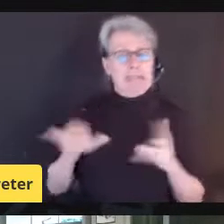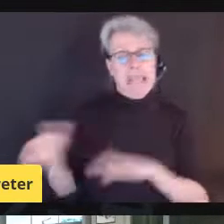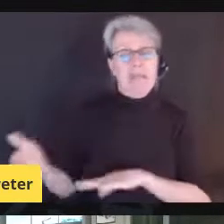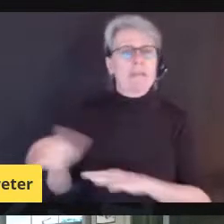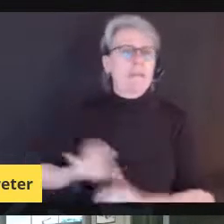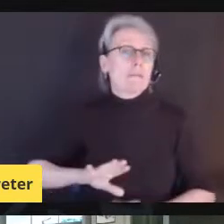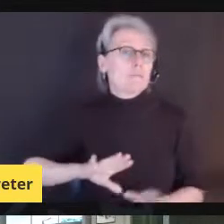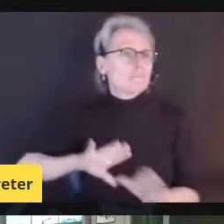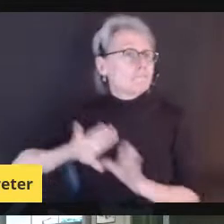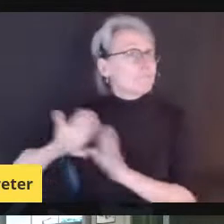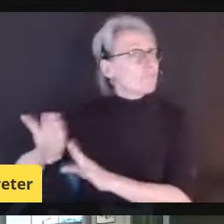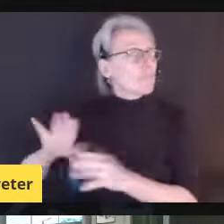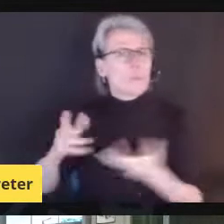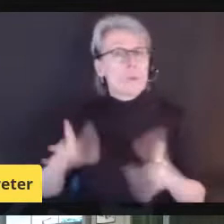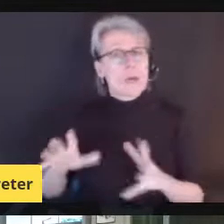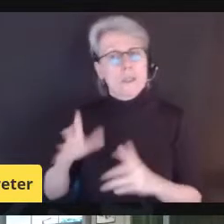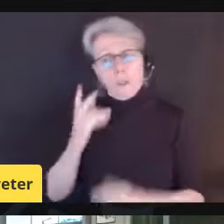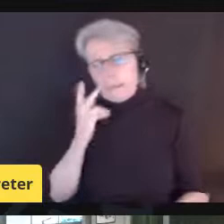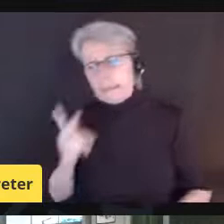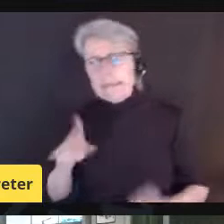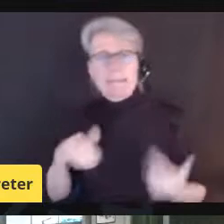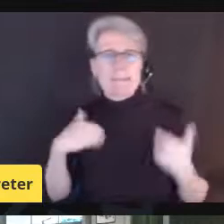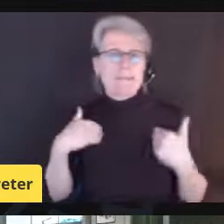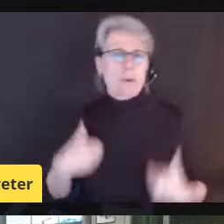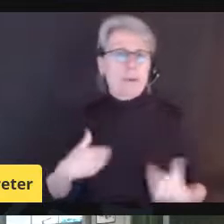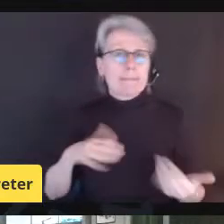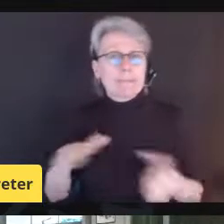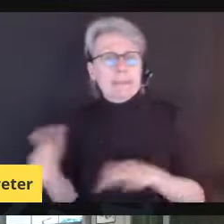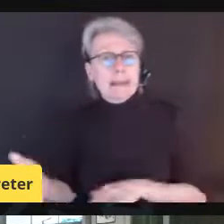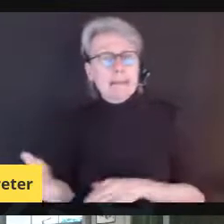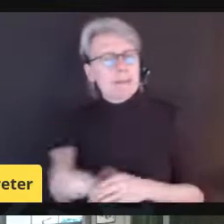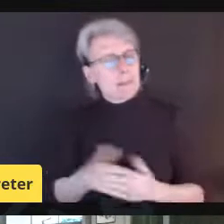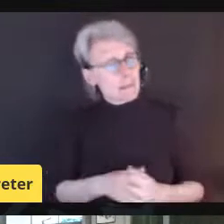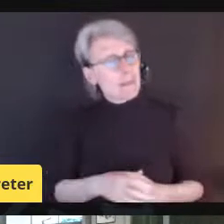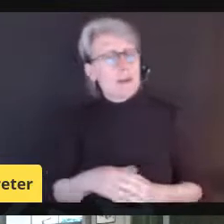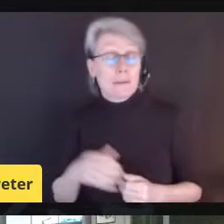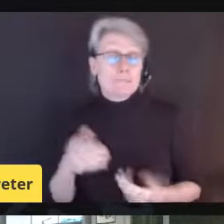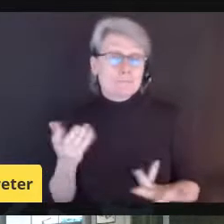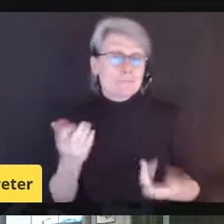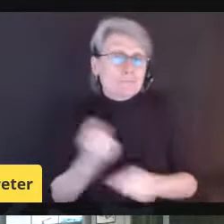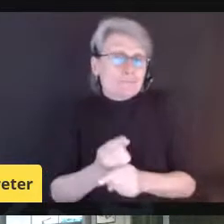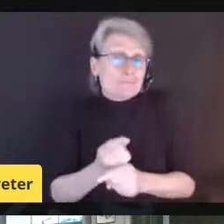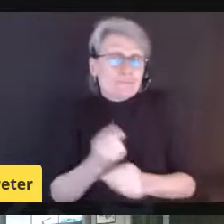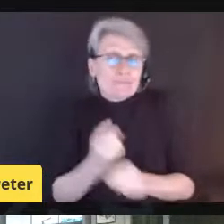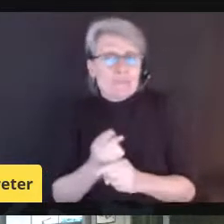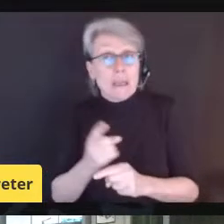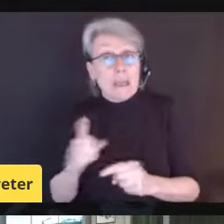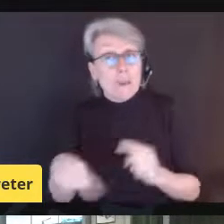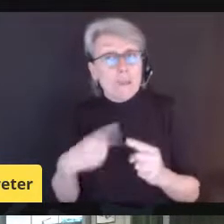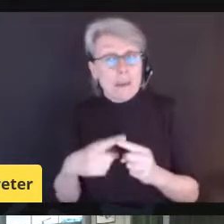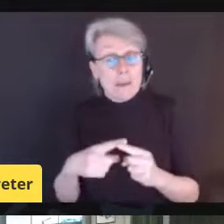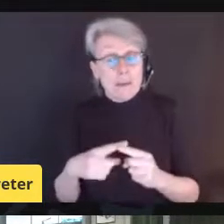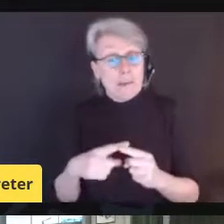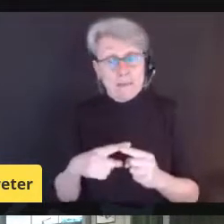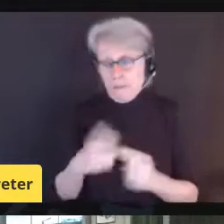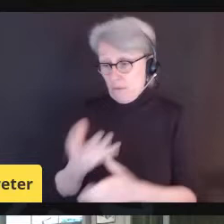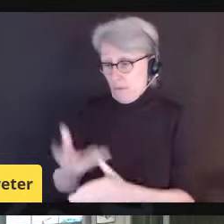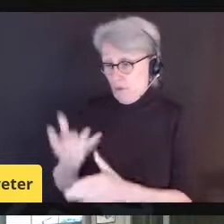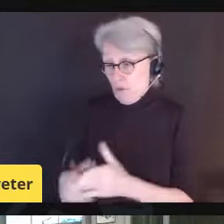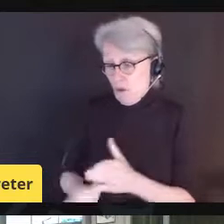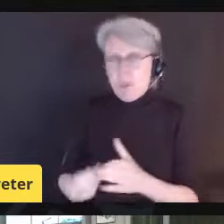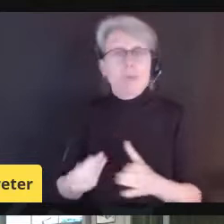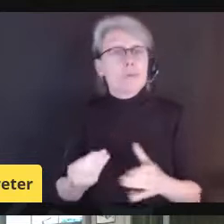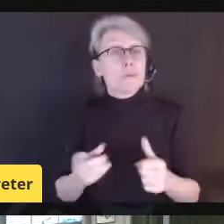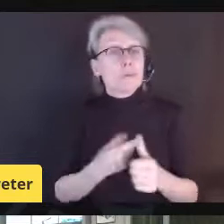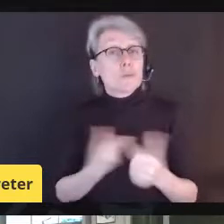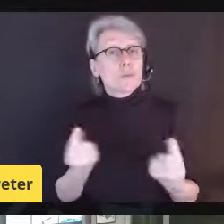it not exist. I think that's one of our first stages of grief is denial. So the importance of, even if it's